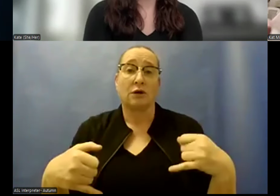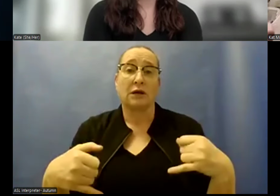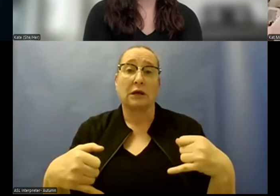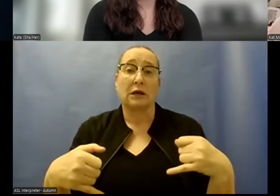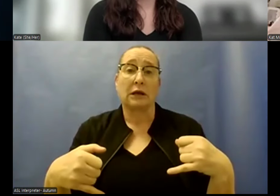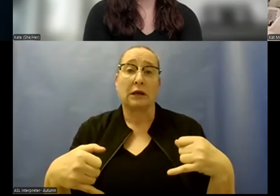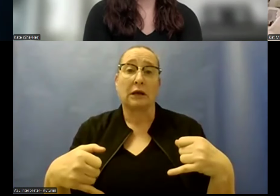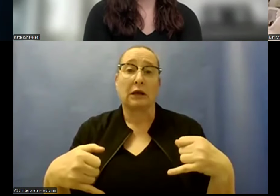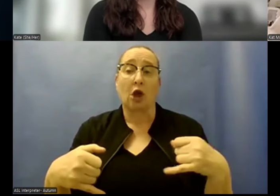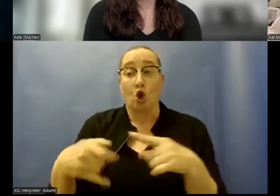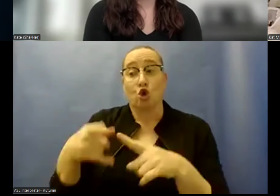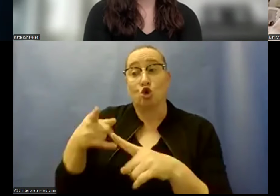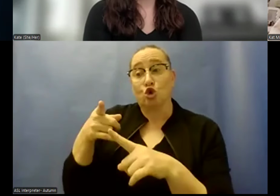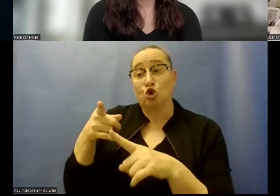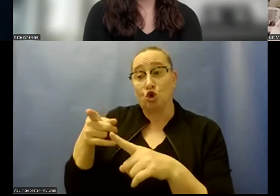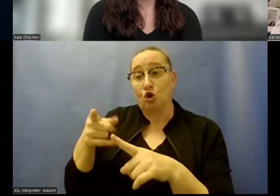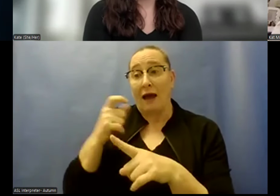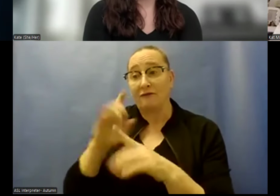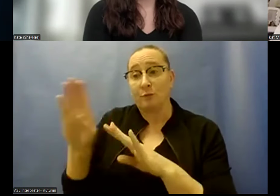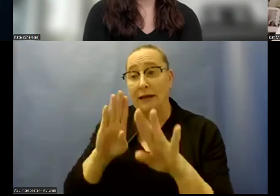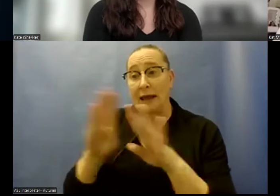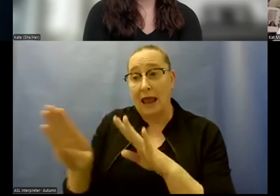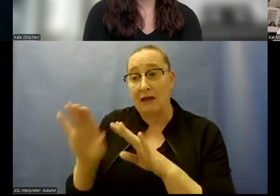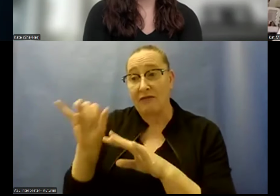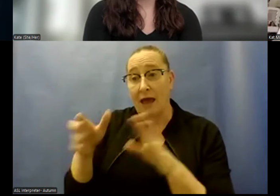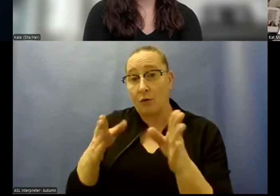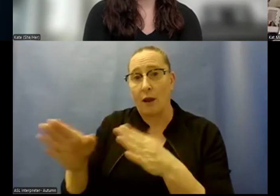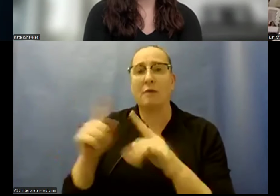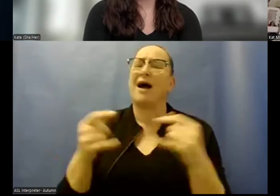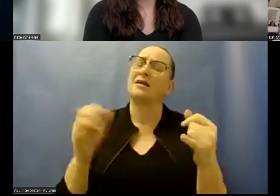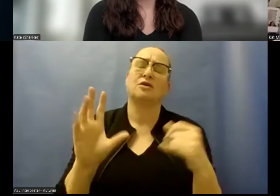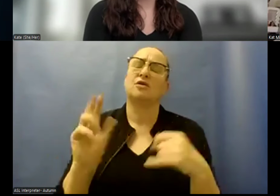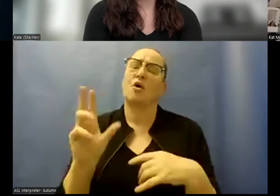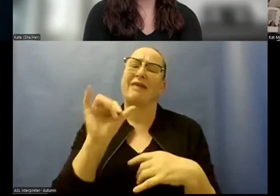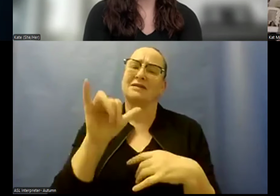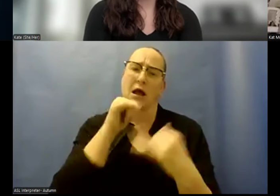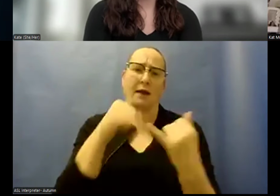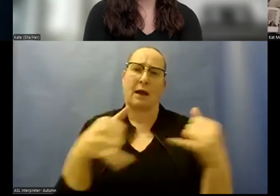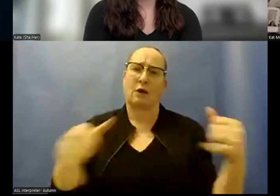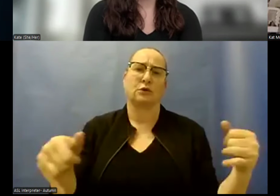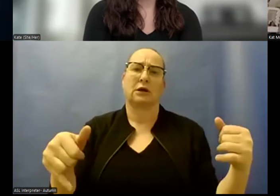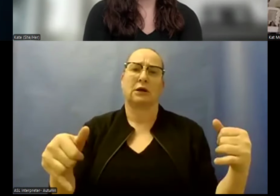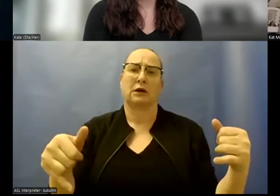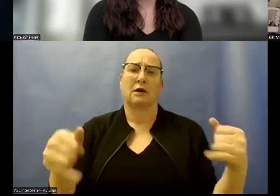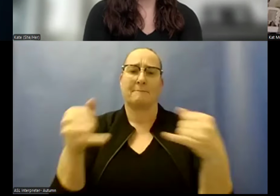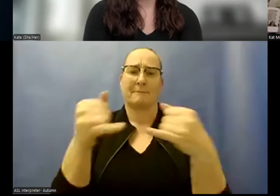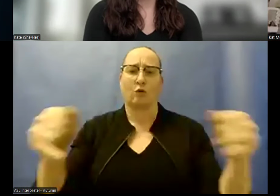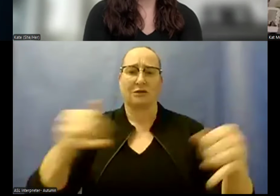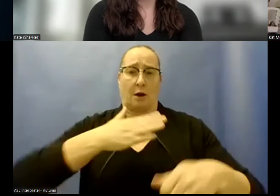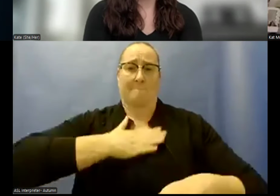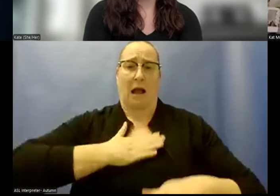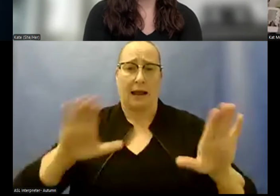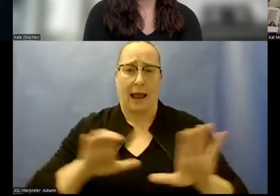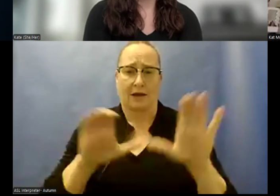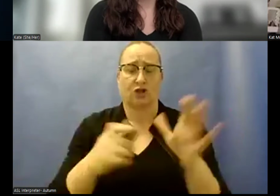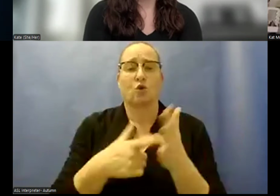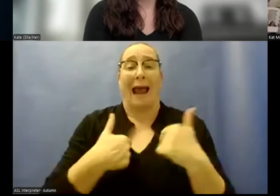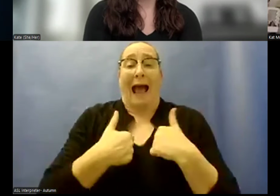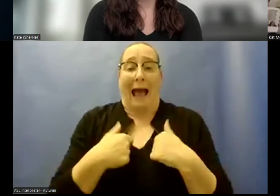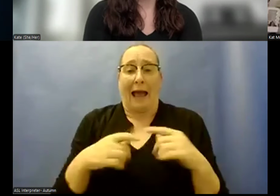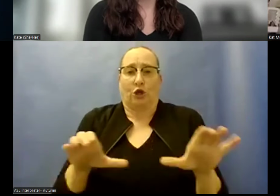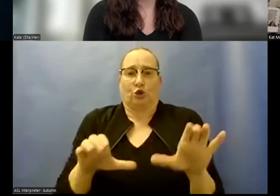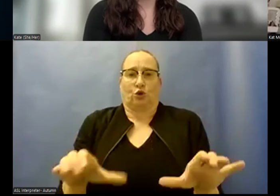to behave this way towards me. But a boundary is my actions, what I'm gonna do. And so